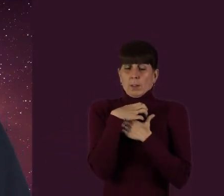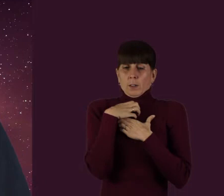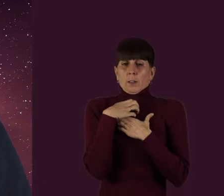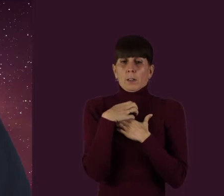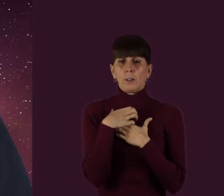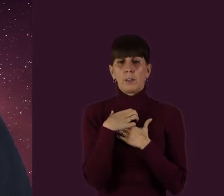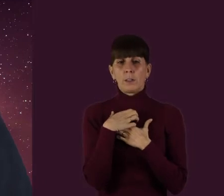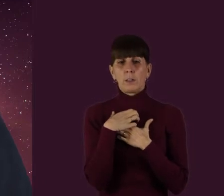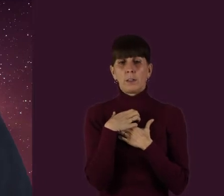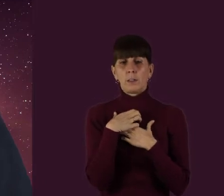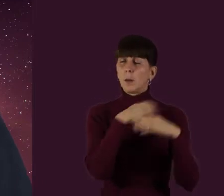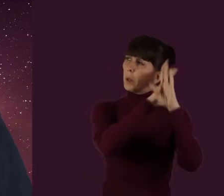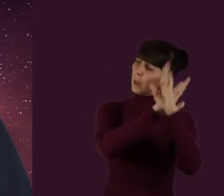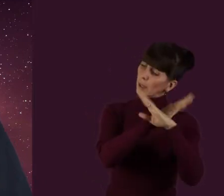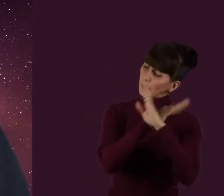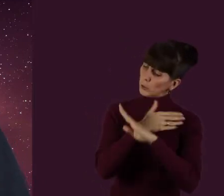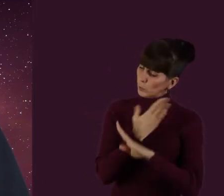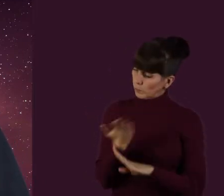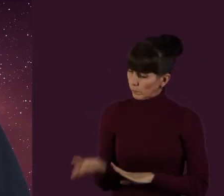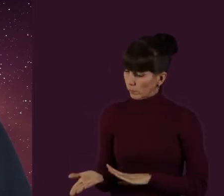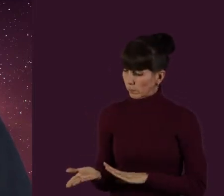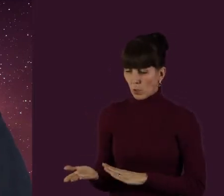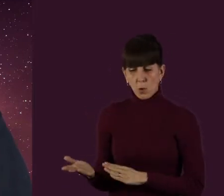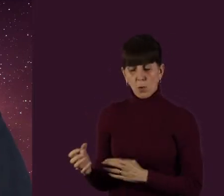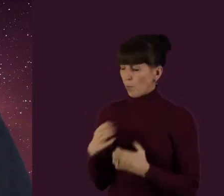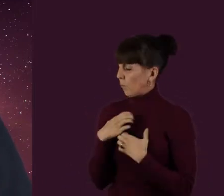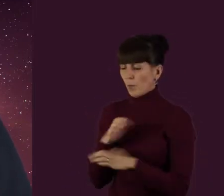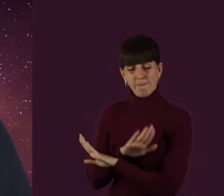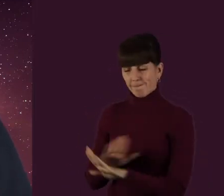But the angel said, "Don't be afraid.